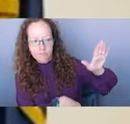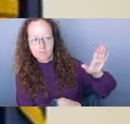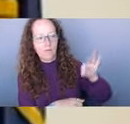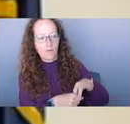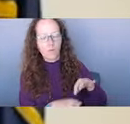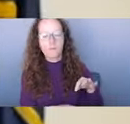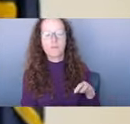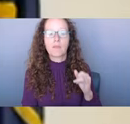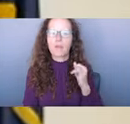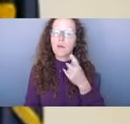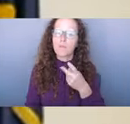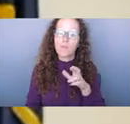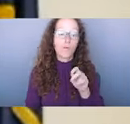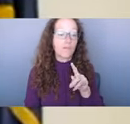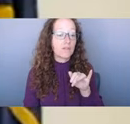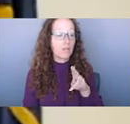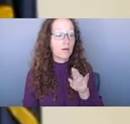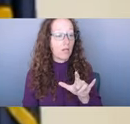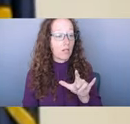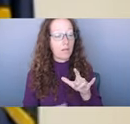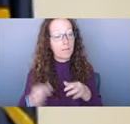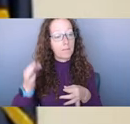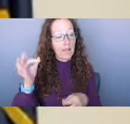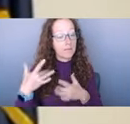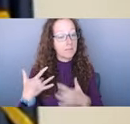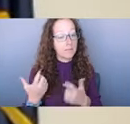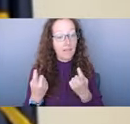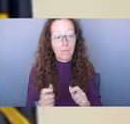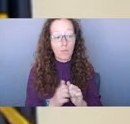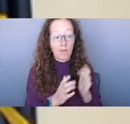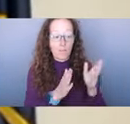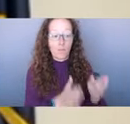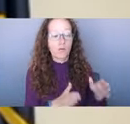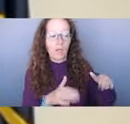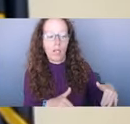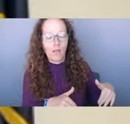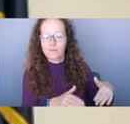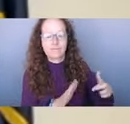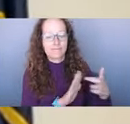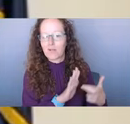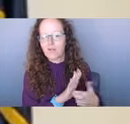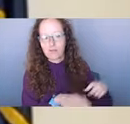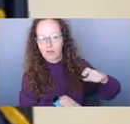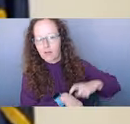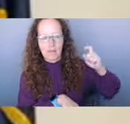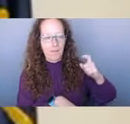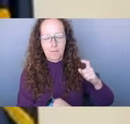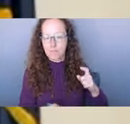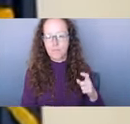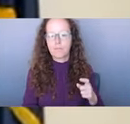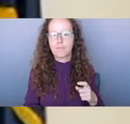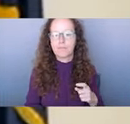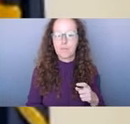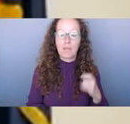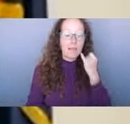they've moved to the state of Arizona and they've registered after the voter registration deadline, which in Arizona is 29